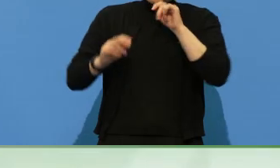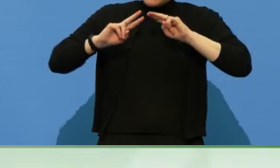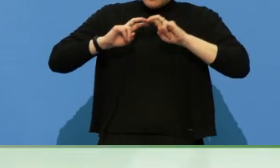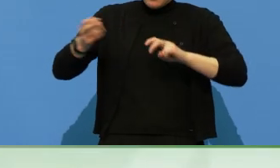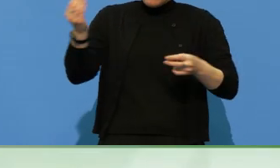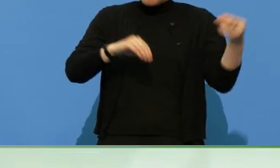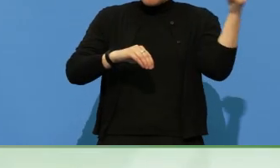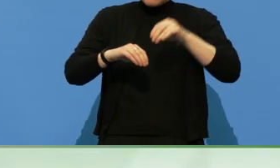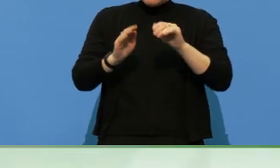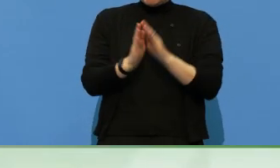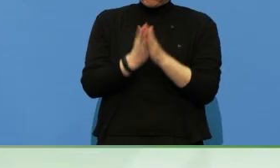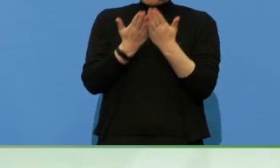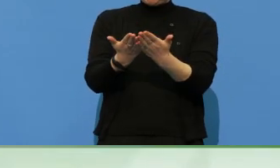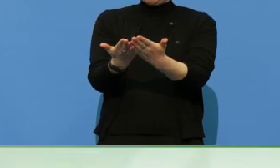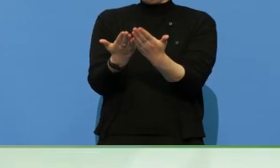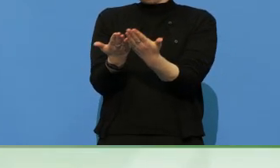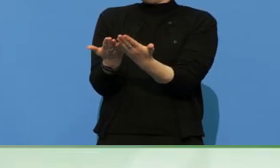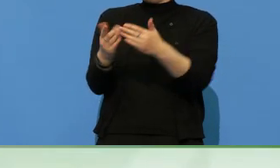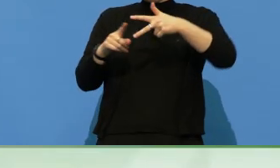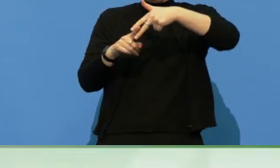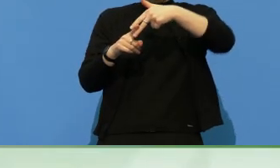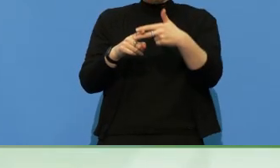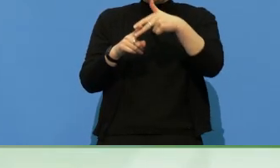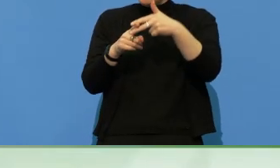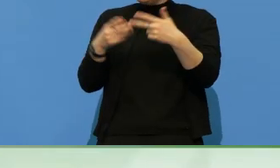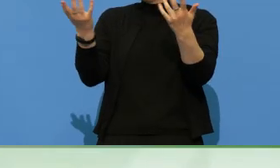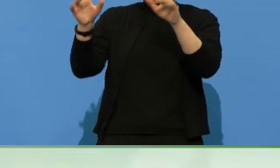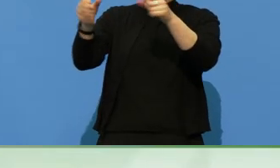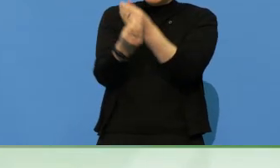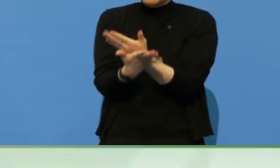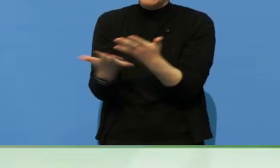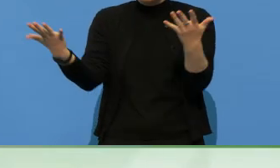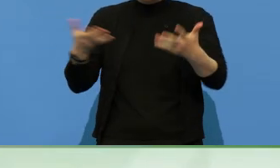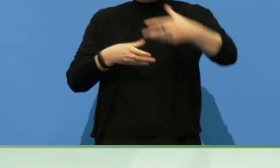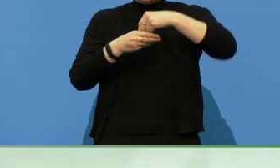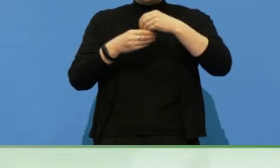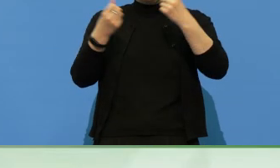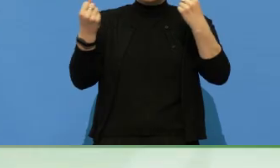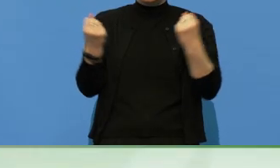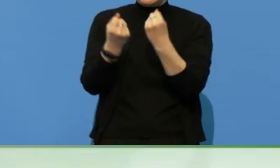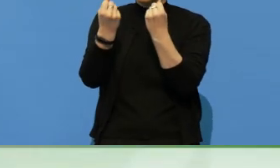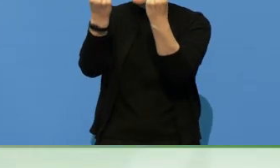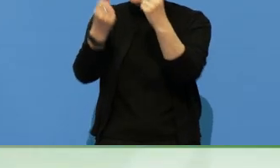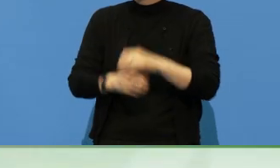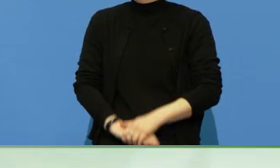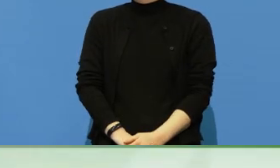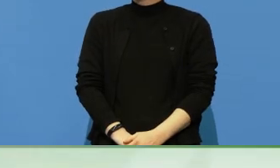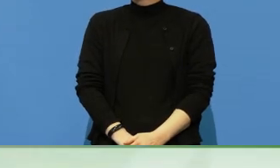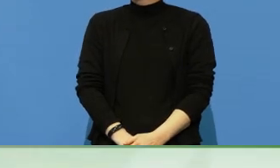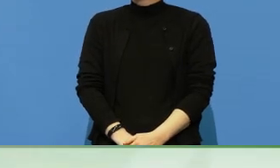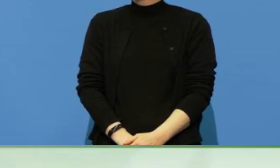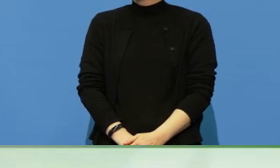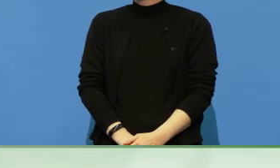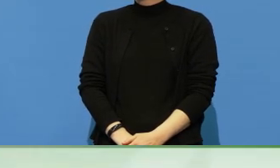very specifically towards an architectural and building sector practice, but it's also very much about process and